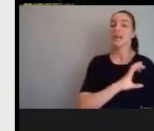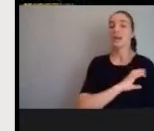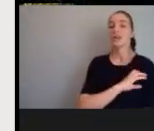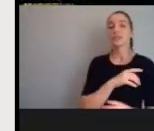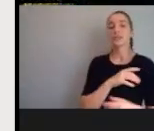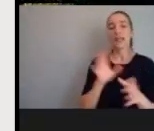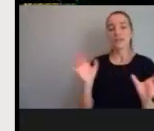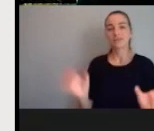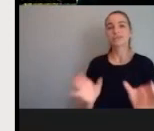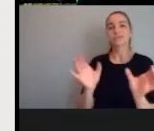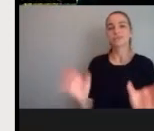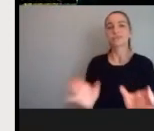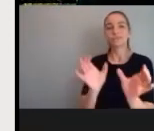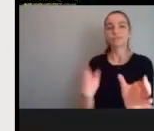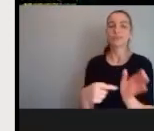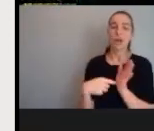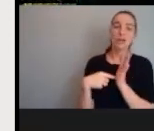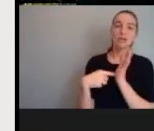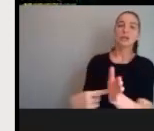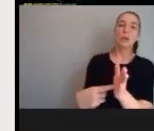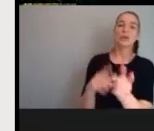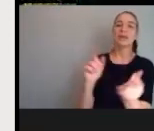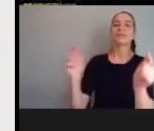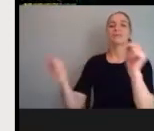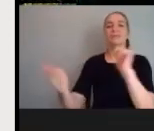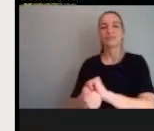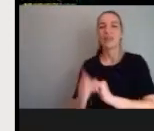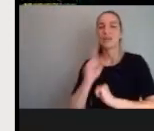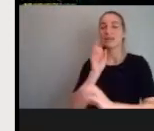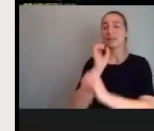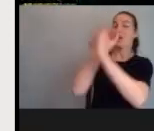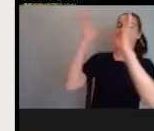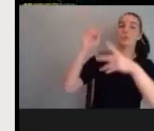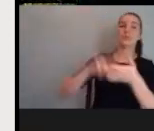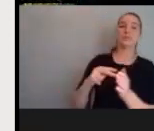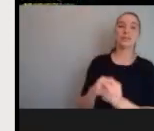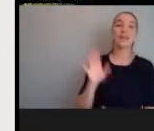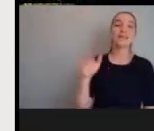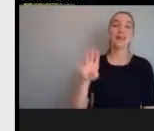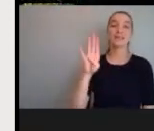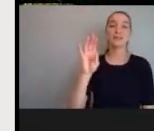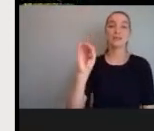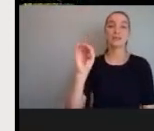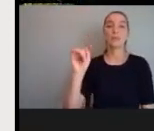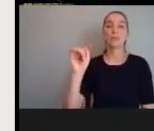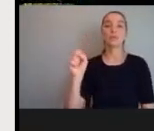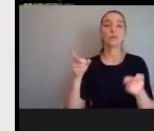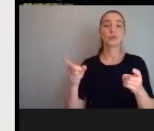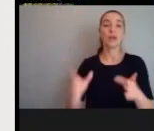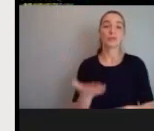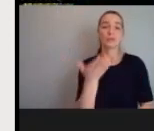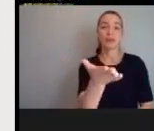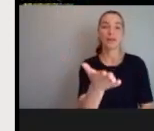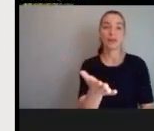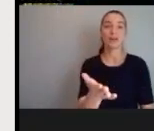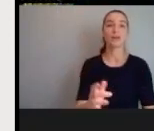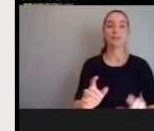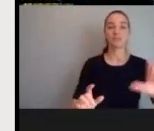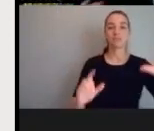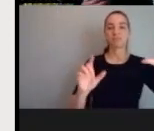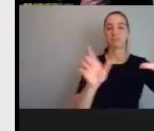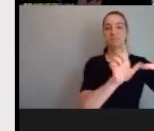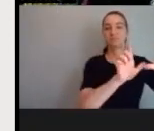if I have time, I'll show you the Boots Riley. Uh, that's actually Boots Riley right here. Um, up, uh, here, uh,